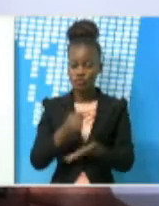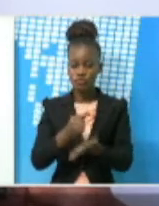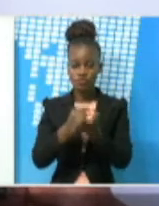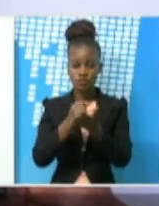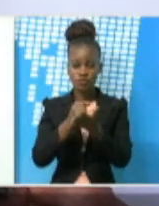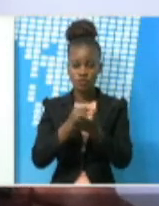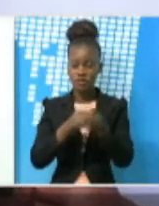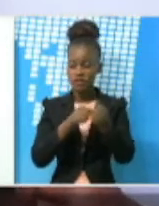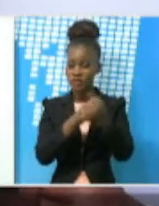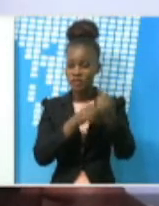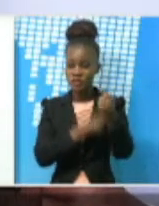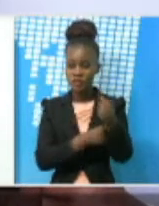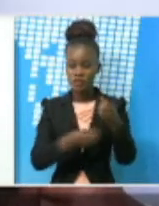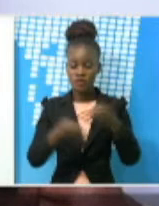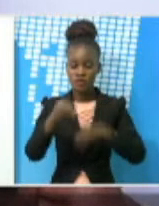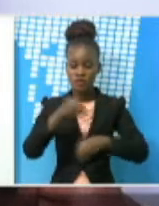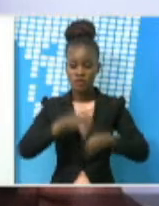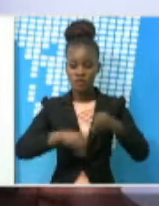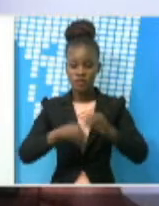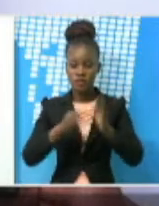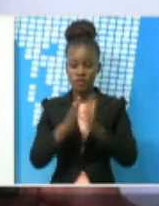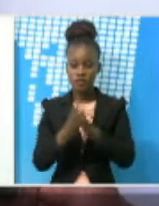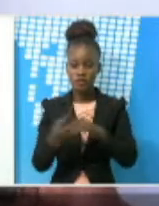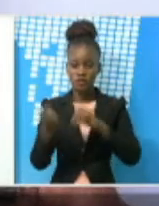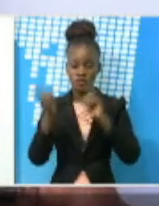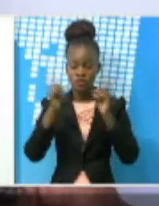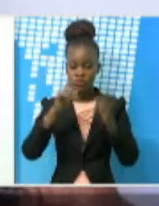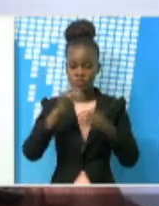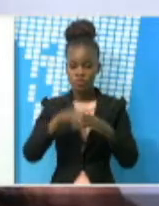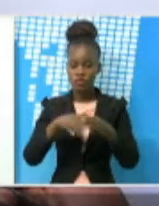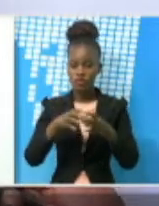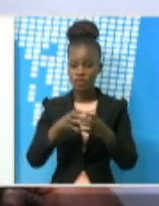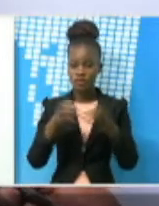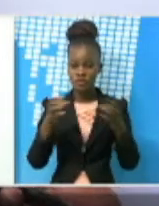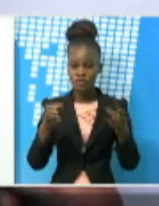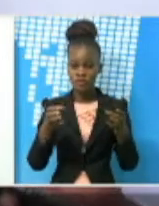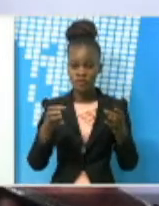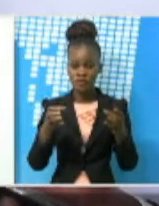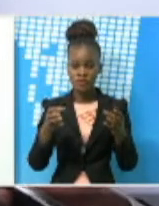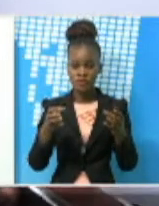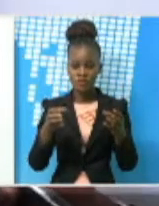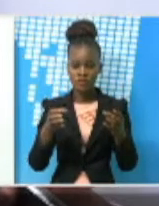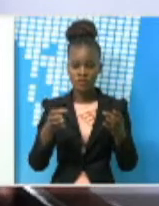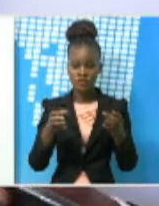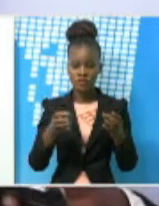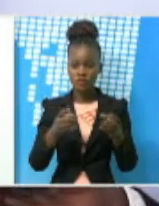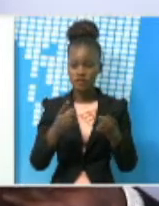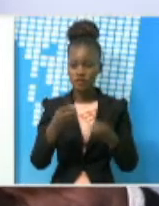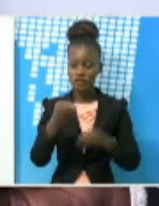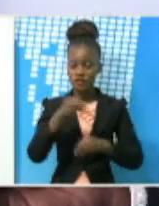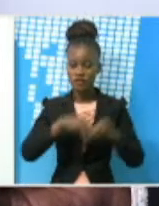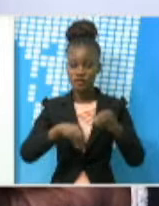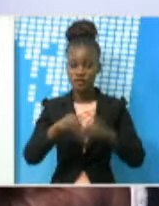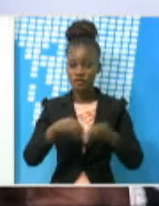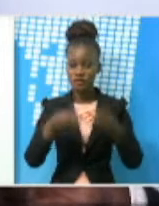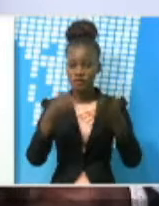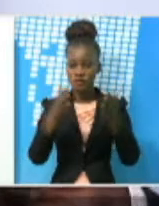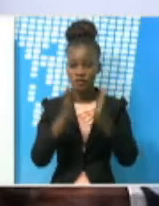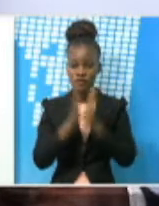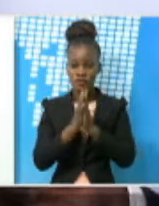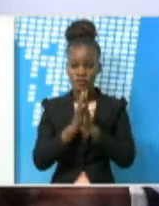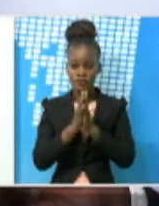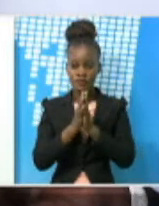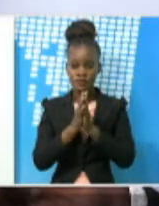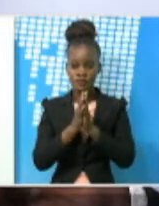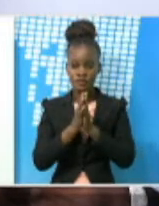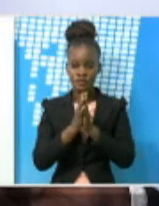support investments and initiatives in that space. The facility, definitely for us, we look at the facility